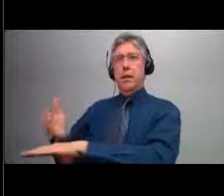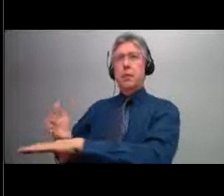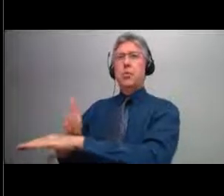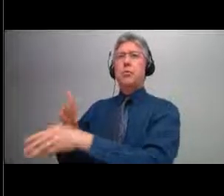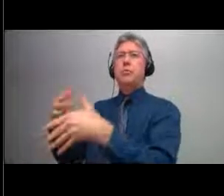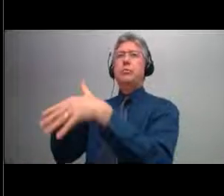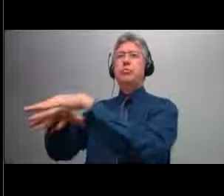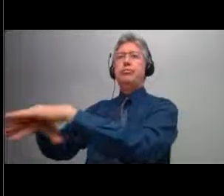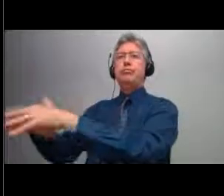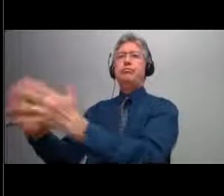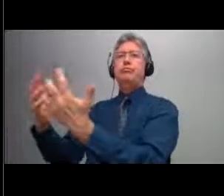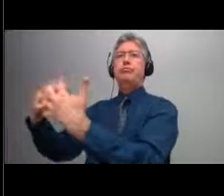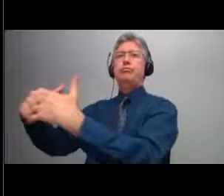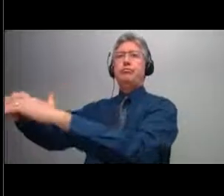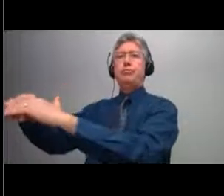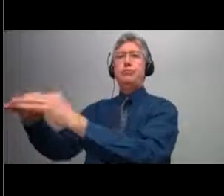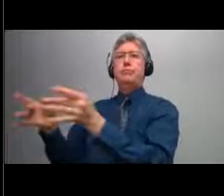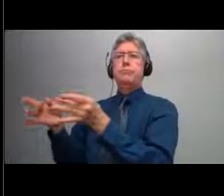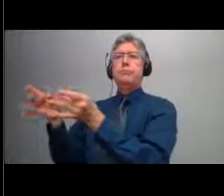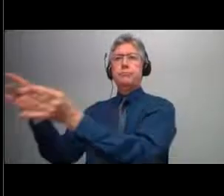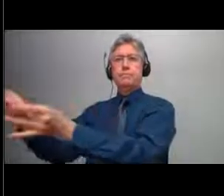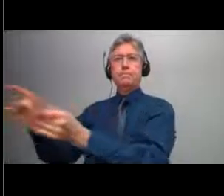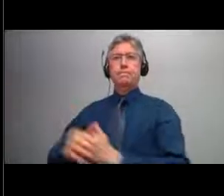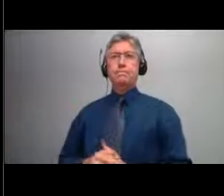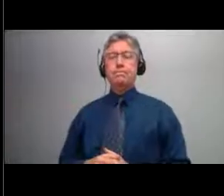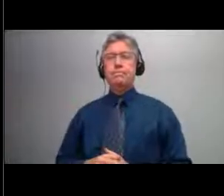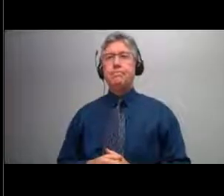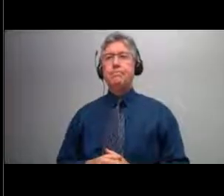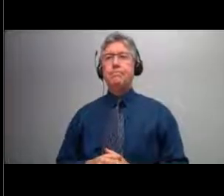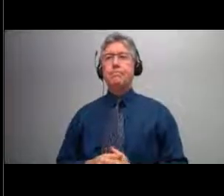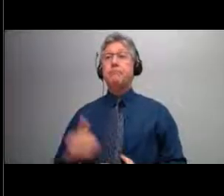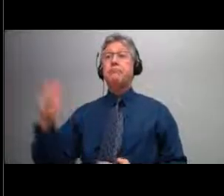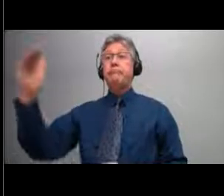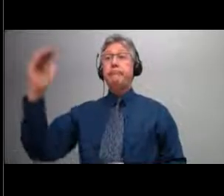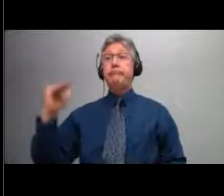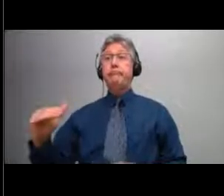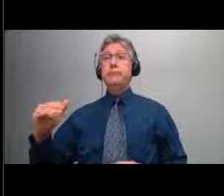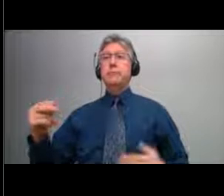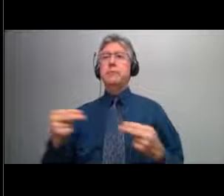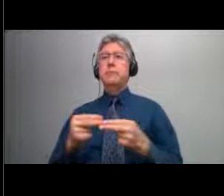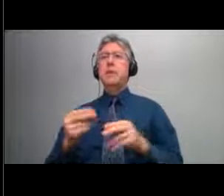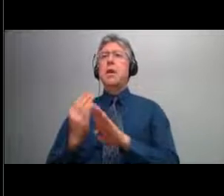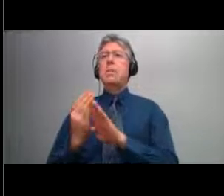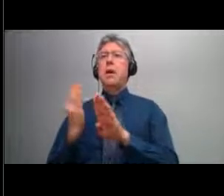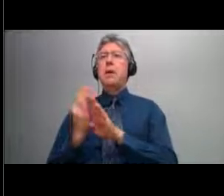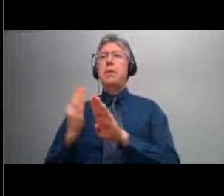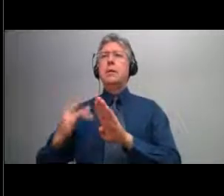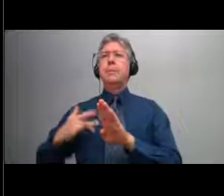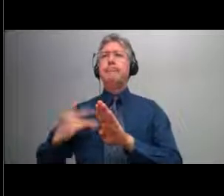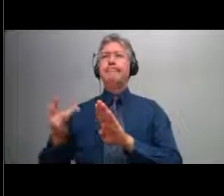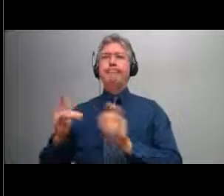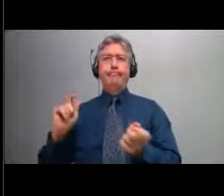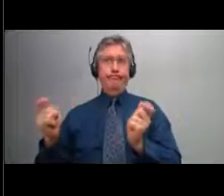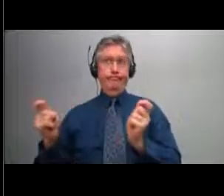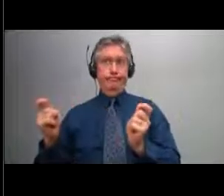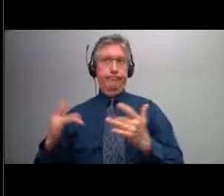and operations. On the next slide are the changes to the bus facilities.